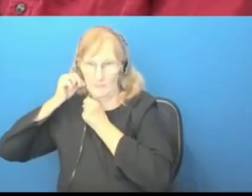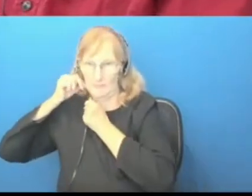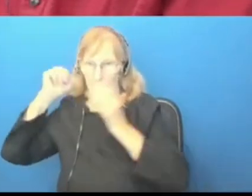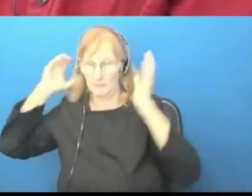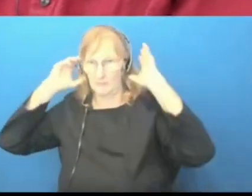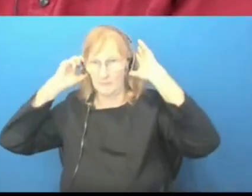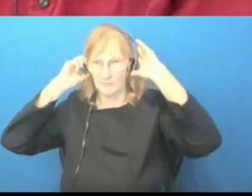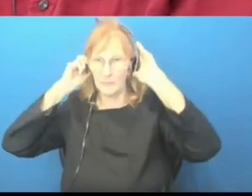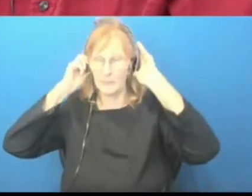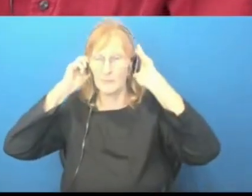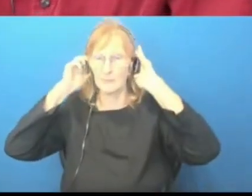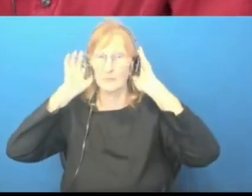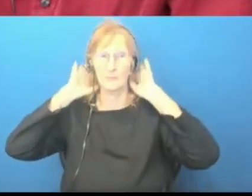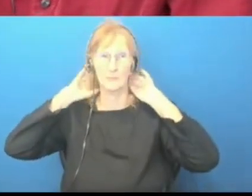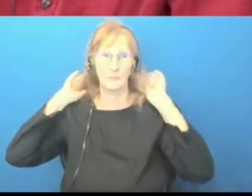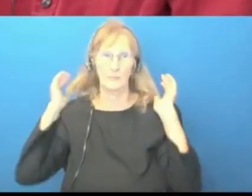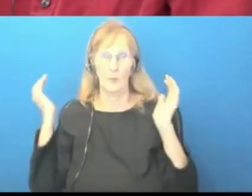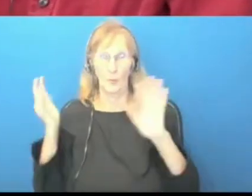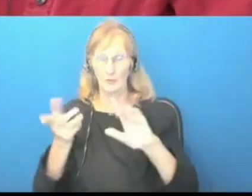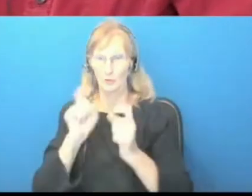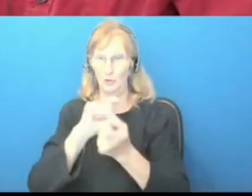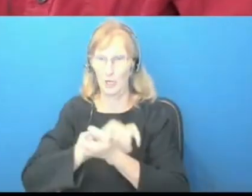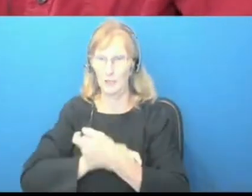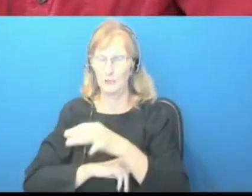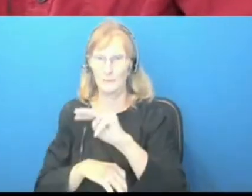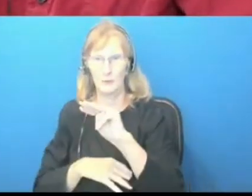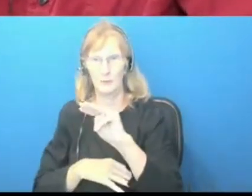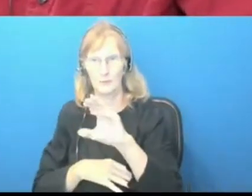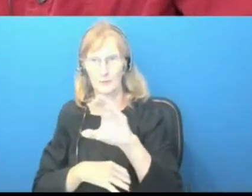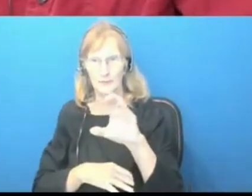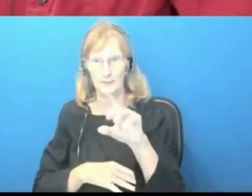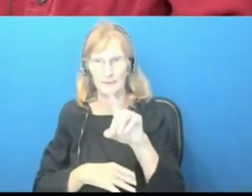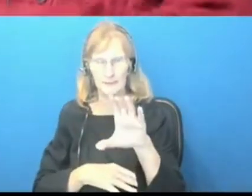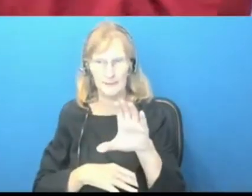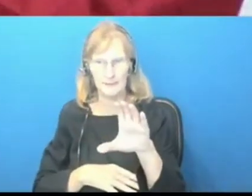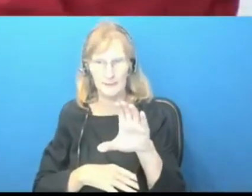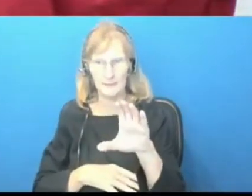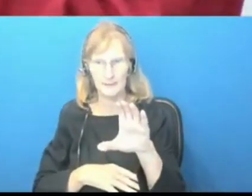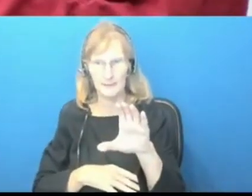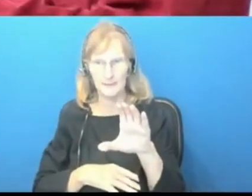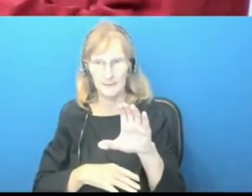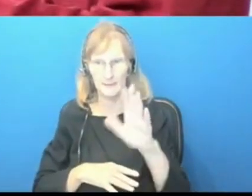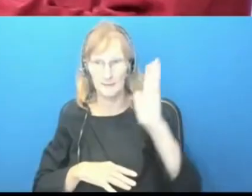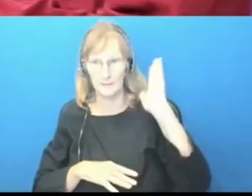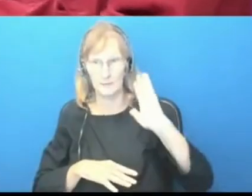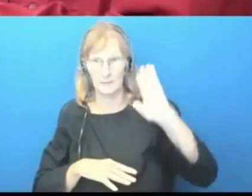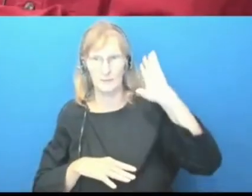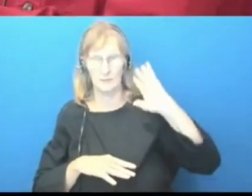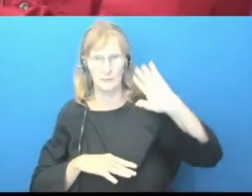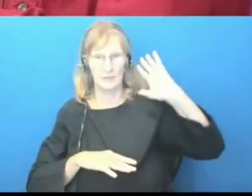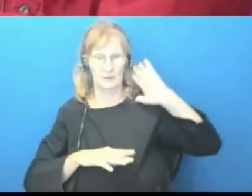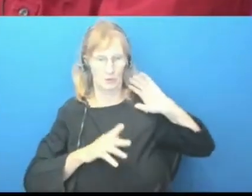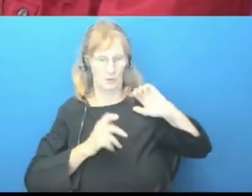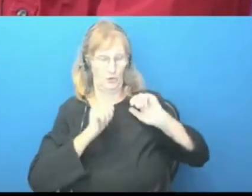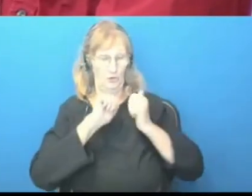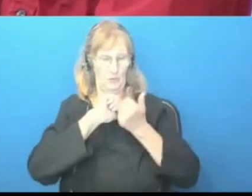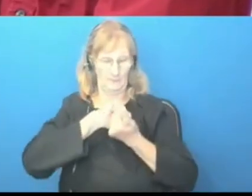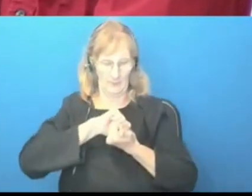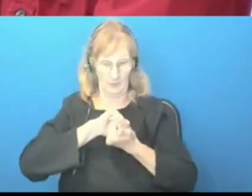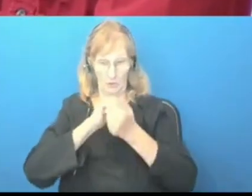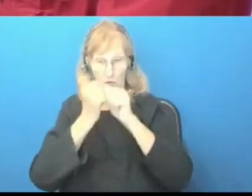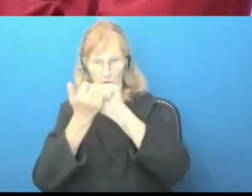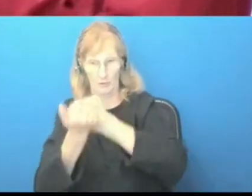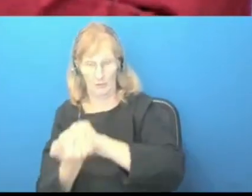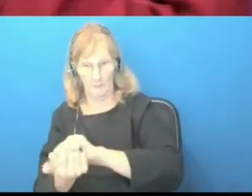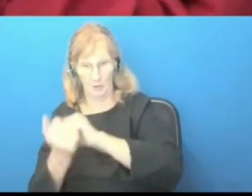has transformed me with MCCDC was I had all the previous transformations coming